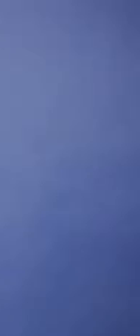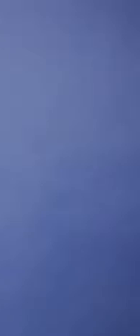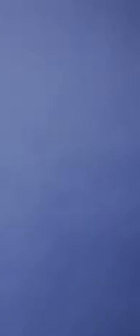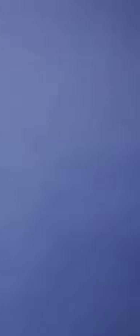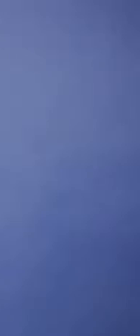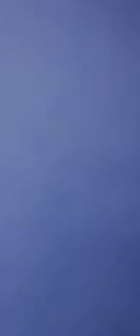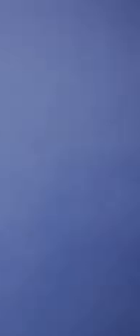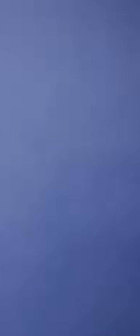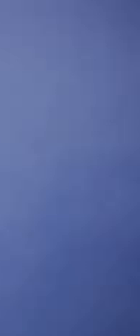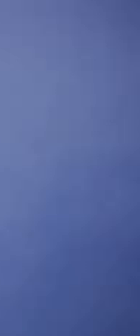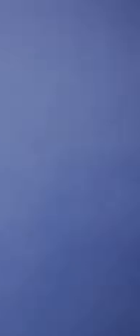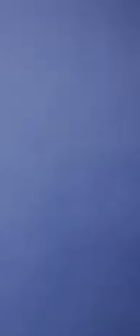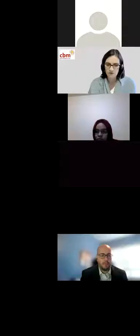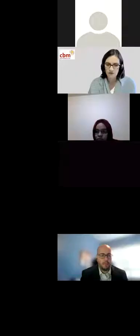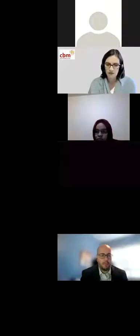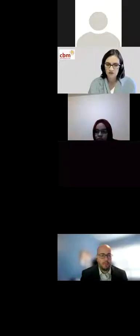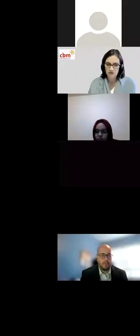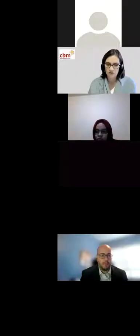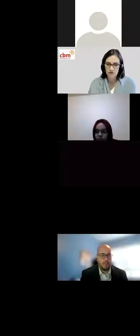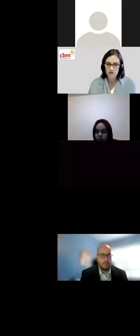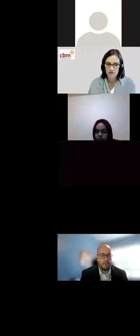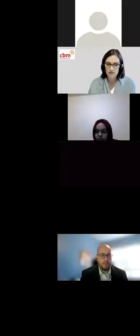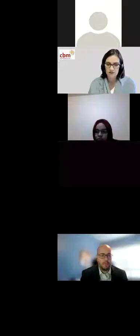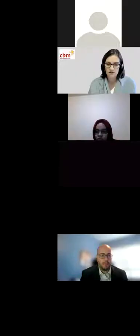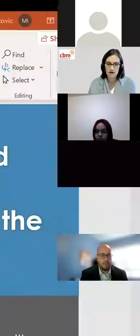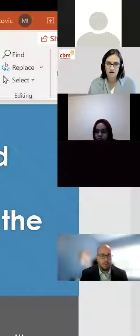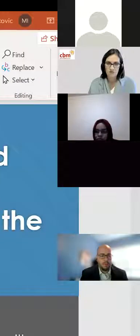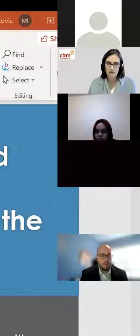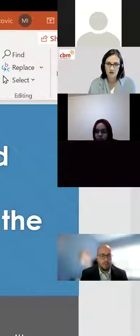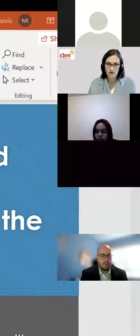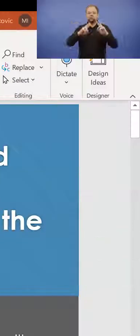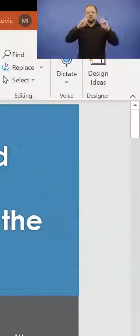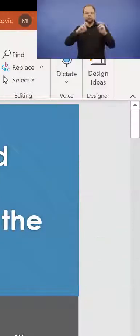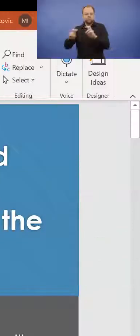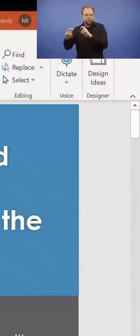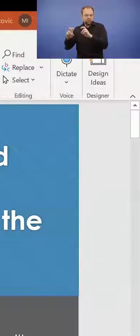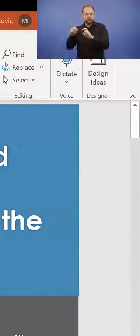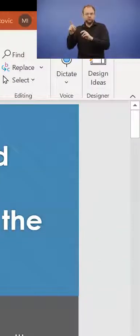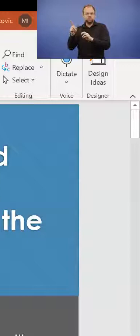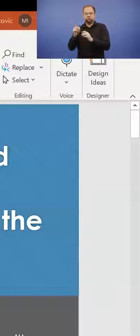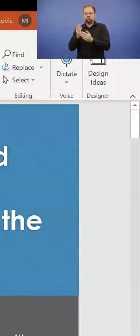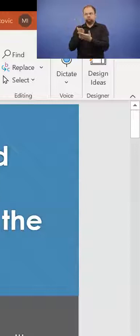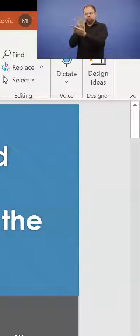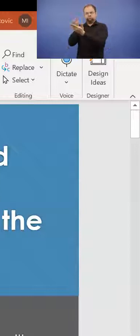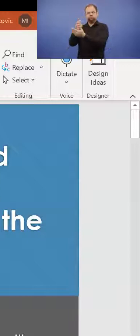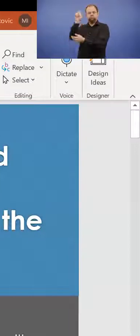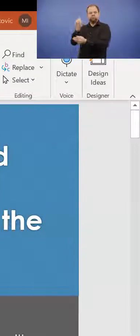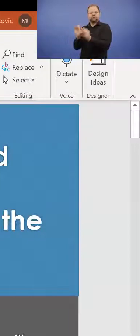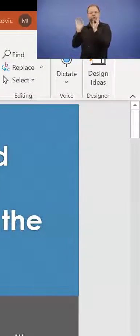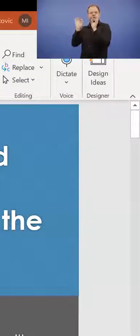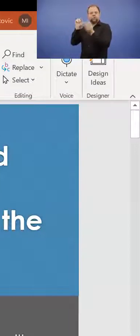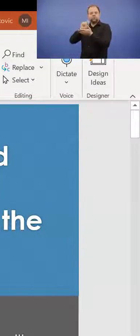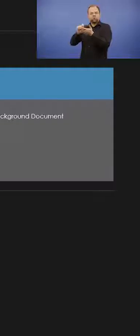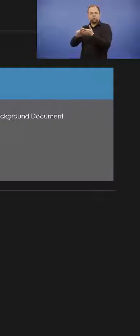building. Will also serves as Research Associate at the Harvard Law School Project on Disability, where he